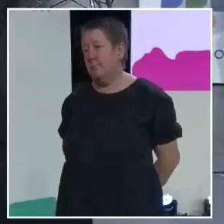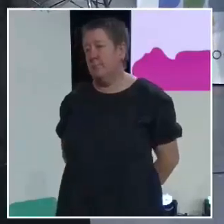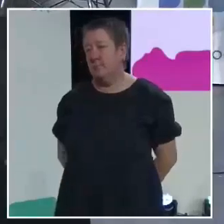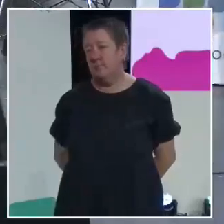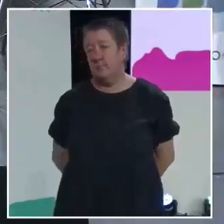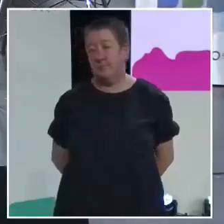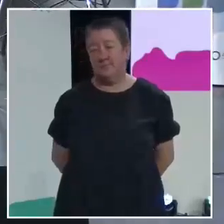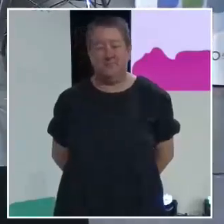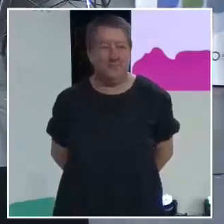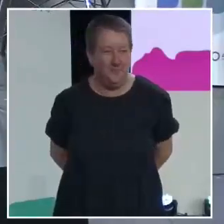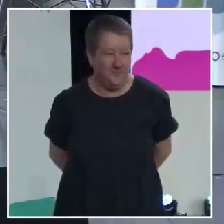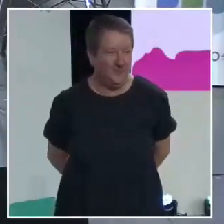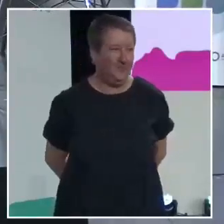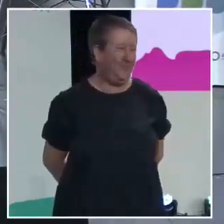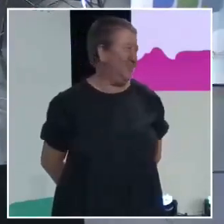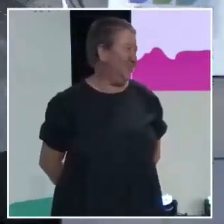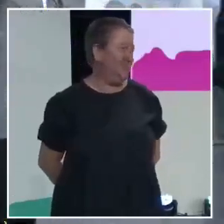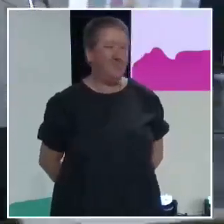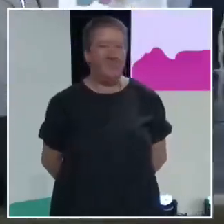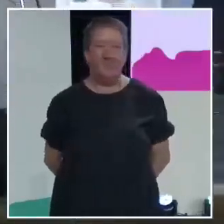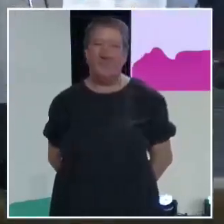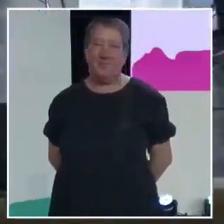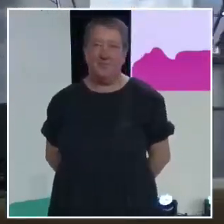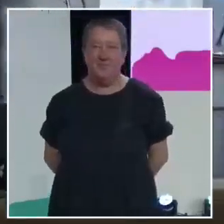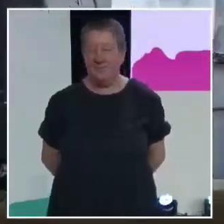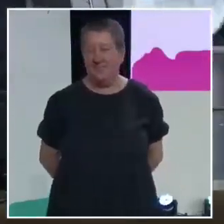If you could stand together, that would be great. Thank you.